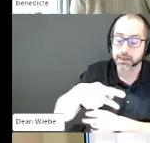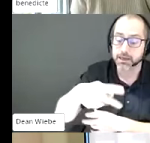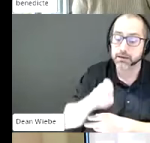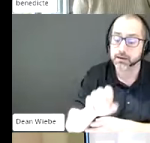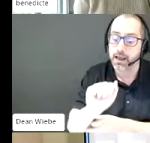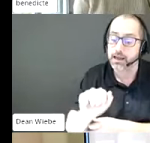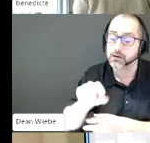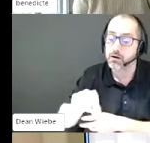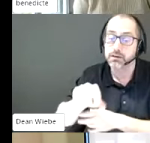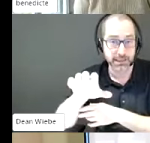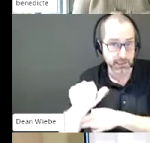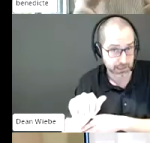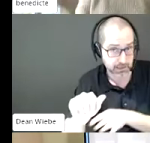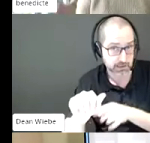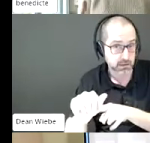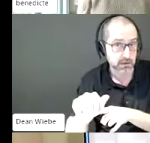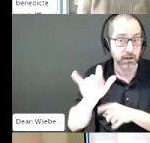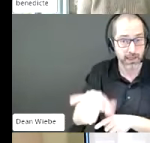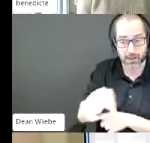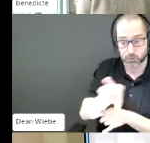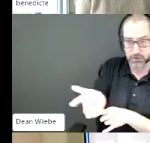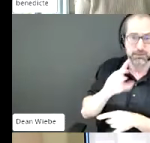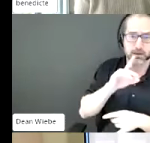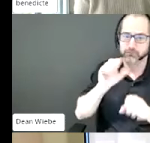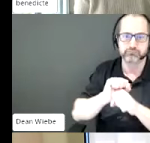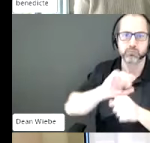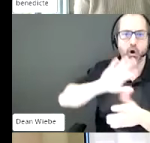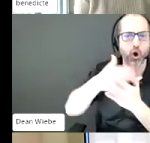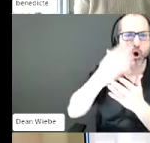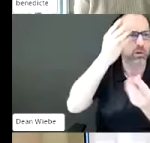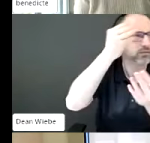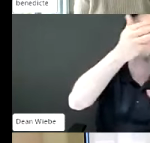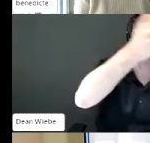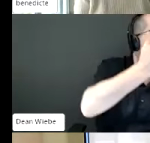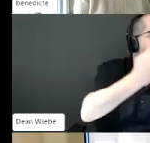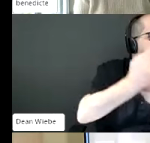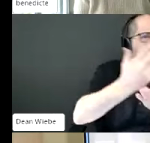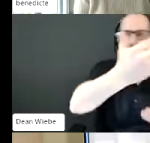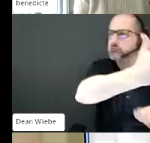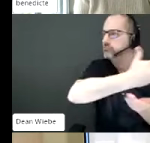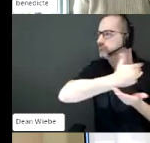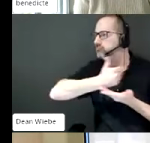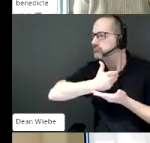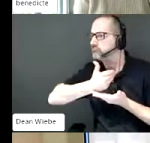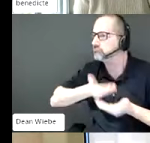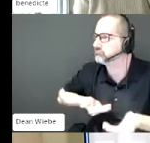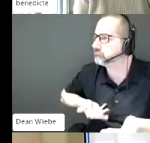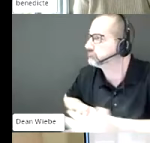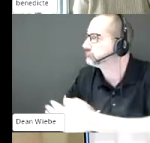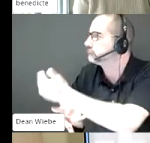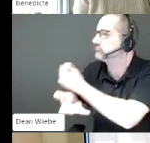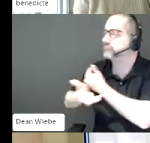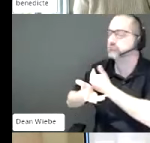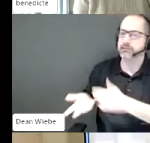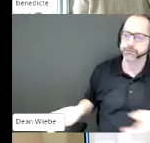www.cnpea.ca, which is a sort of hub that gathers resources that are trustworthy